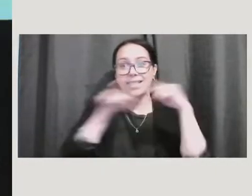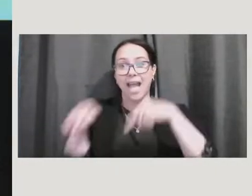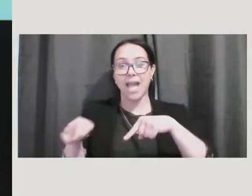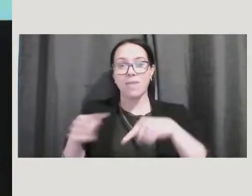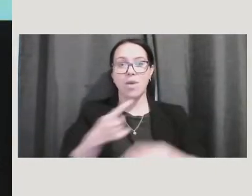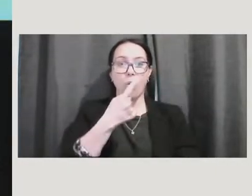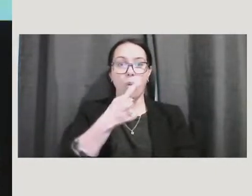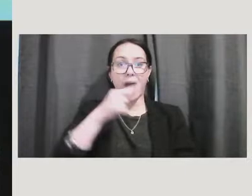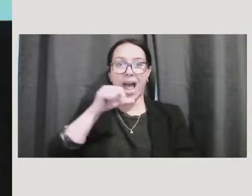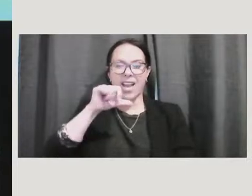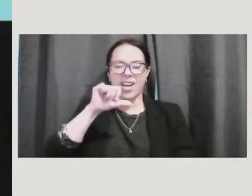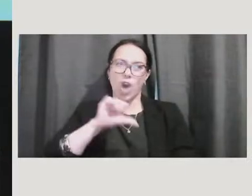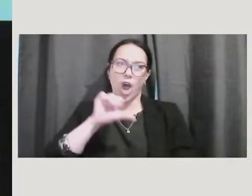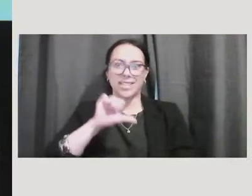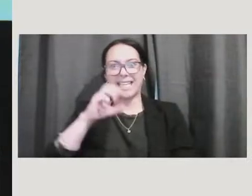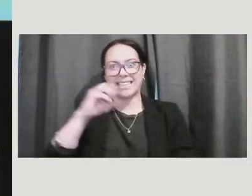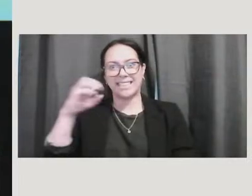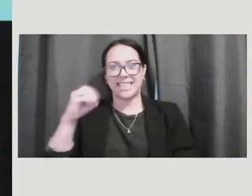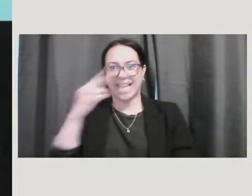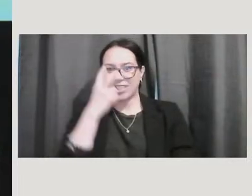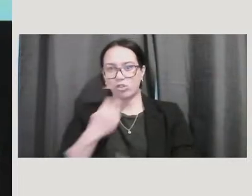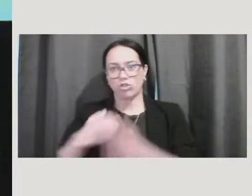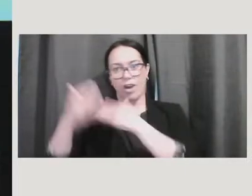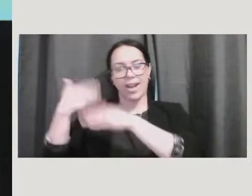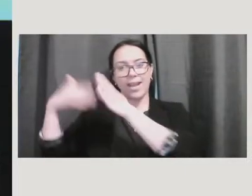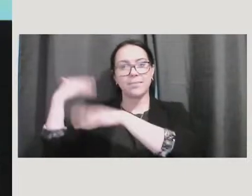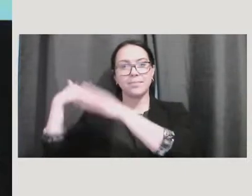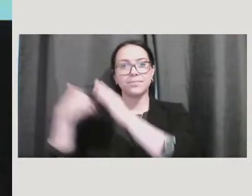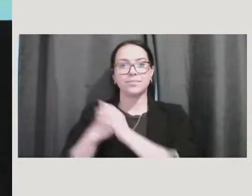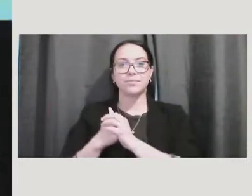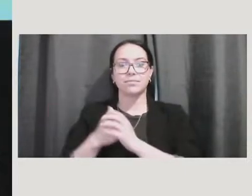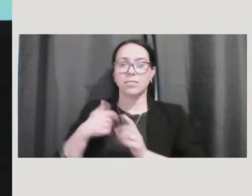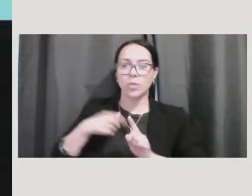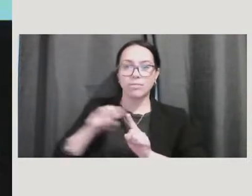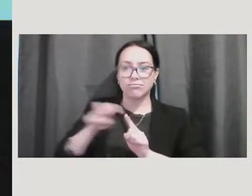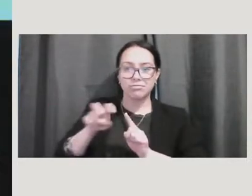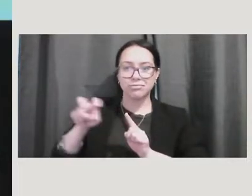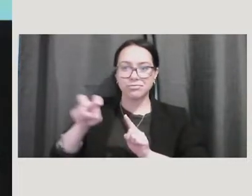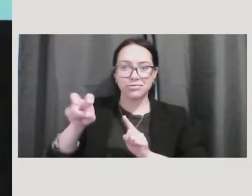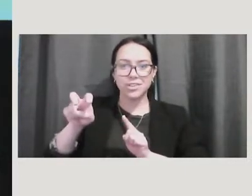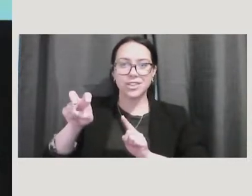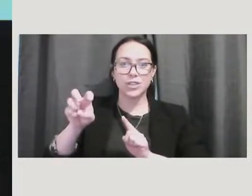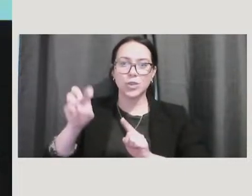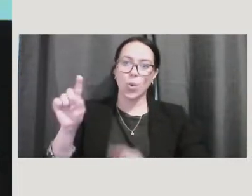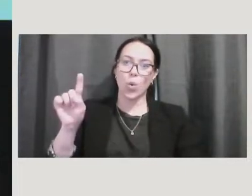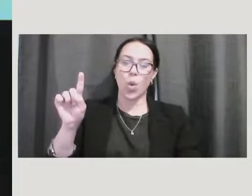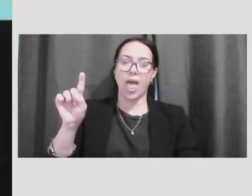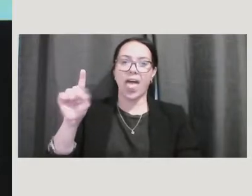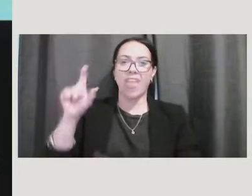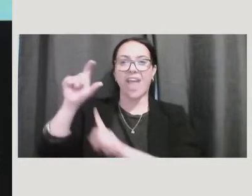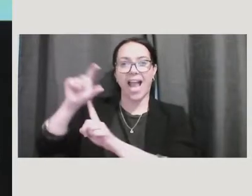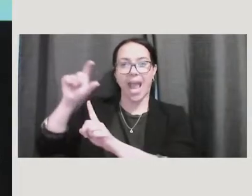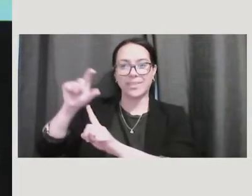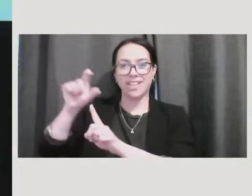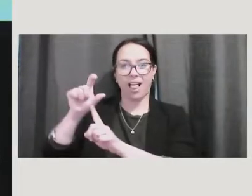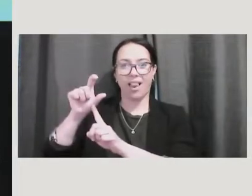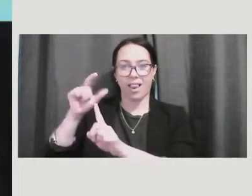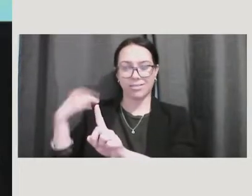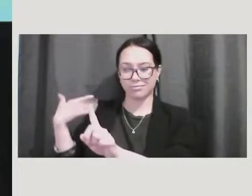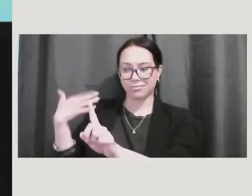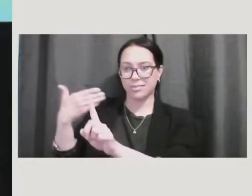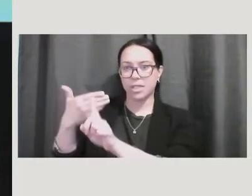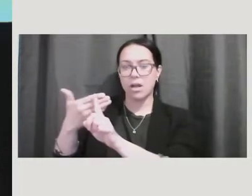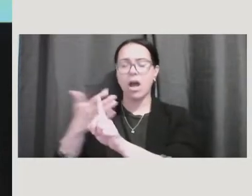century and we've made the short Trek to the Capitol since then but I love to look out over